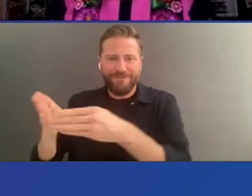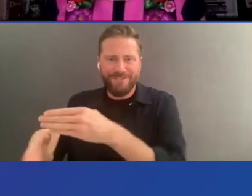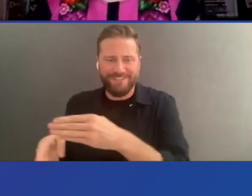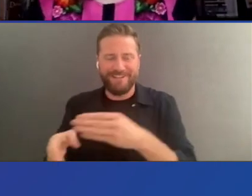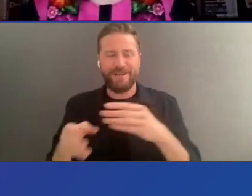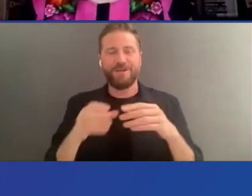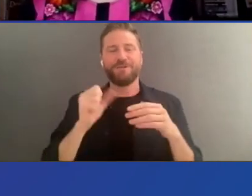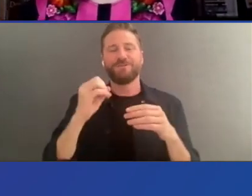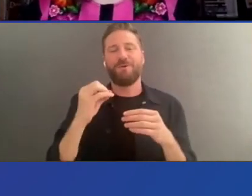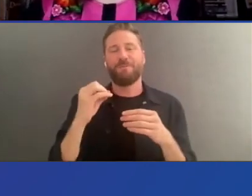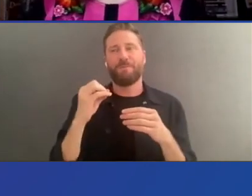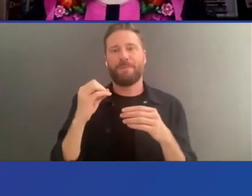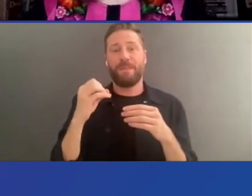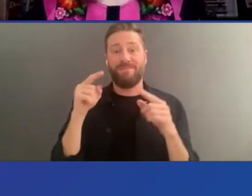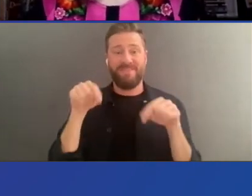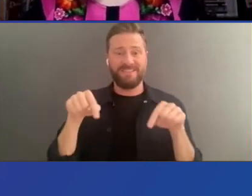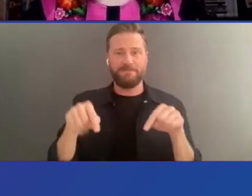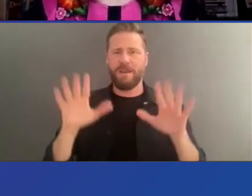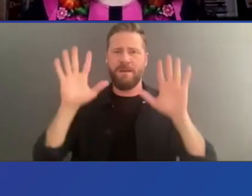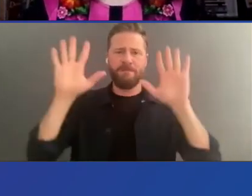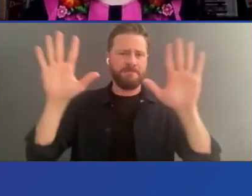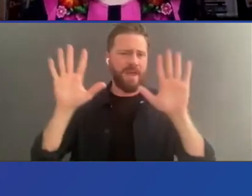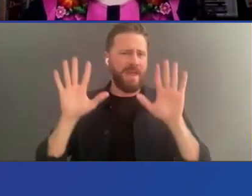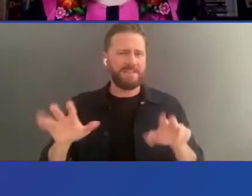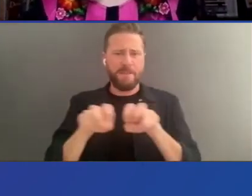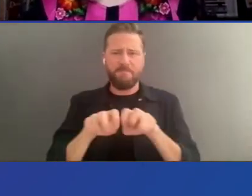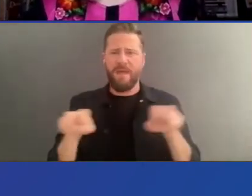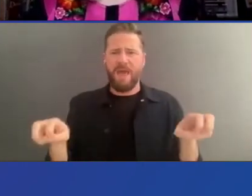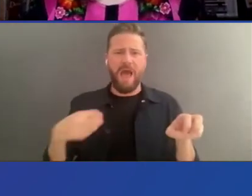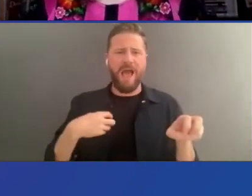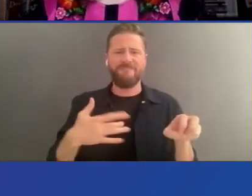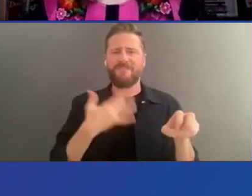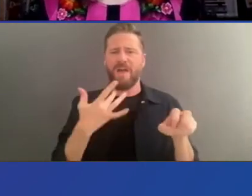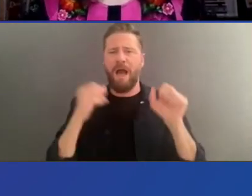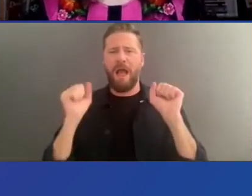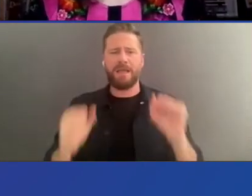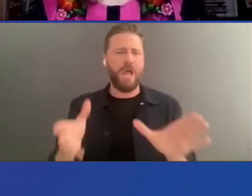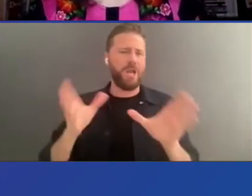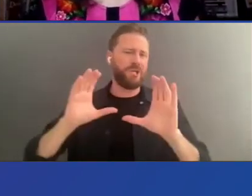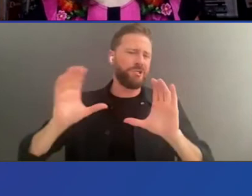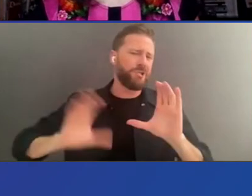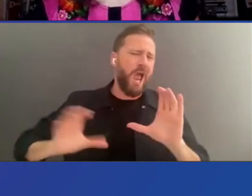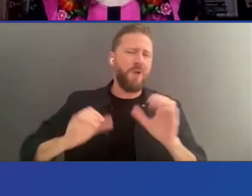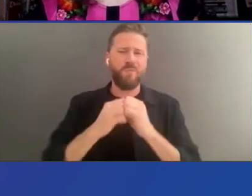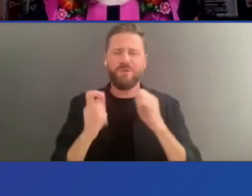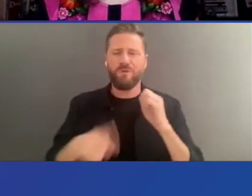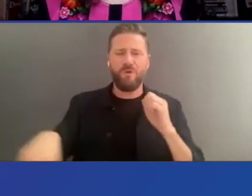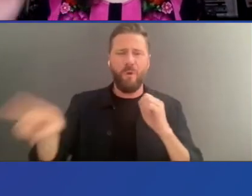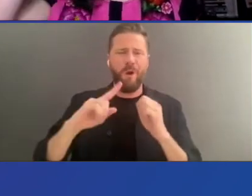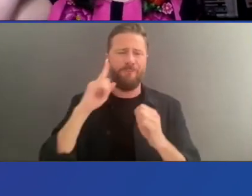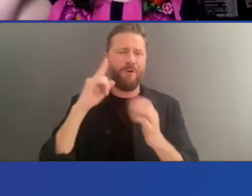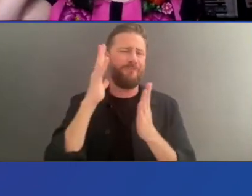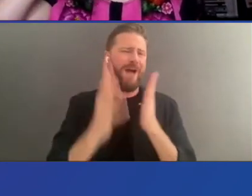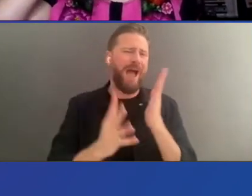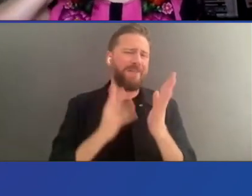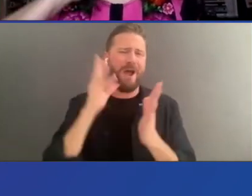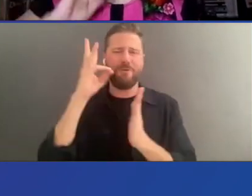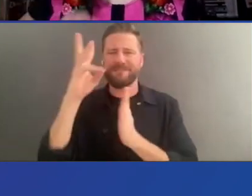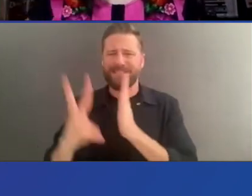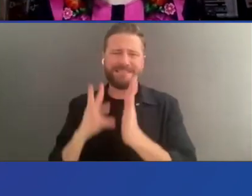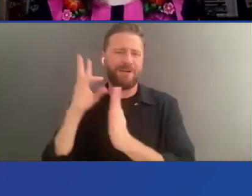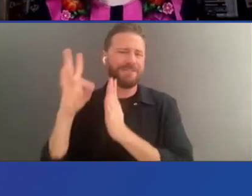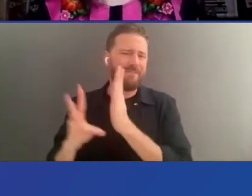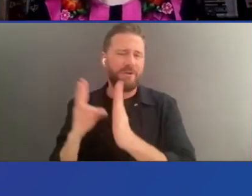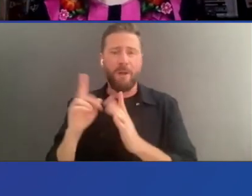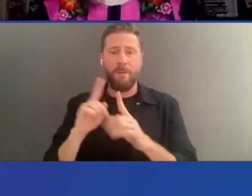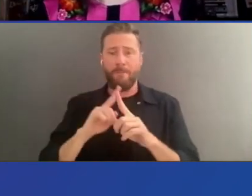Well, this has been an amazing panel. I feel like I could talk to you all for another 5 or 6 hours. There's just so much you and I'm